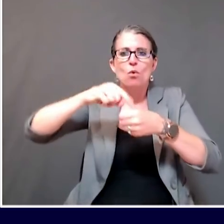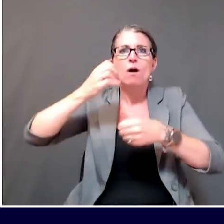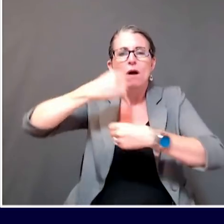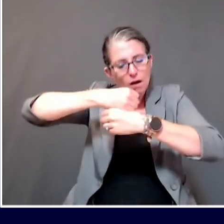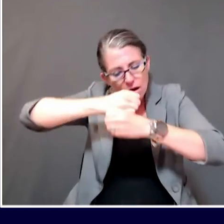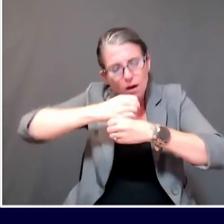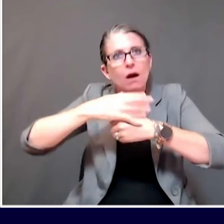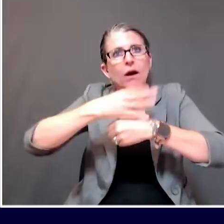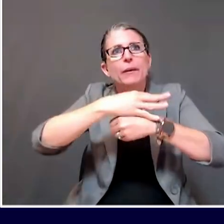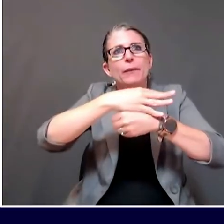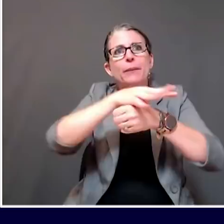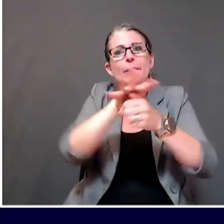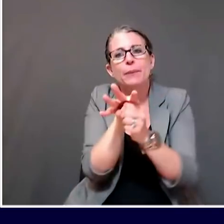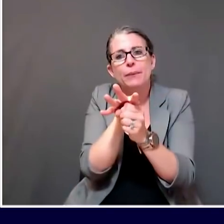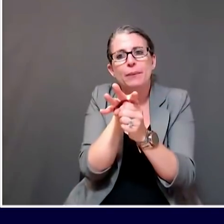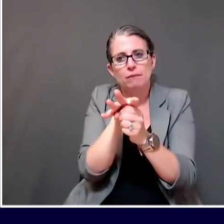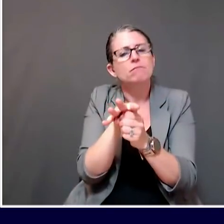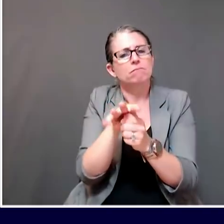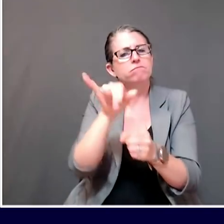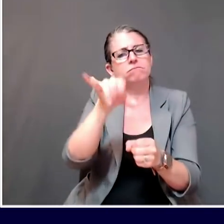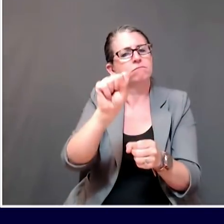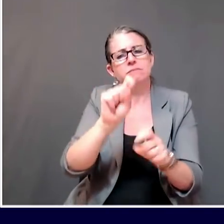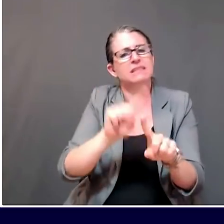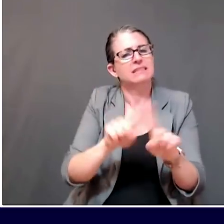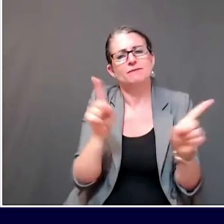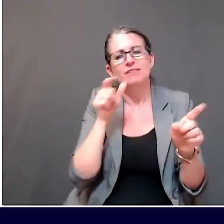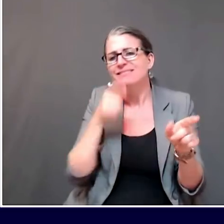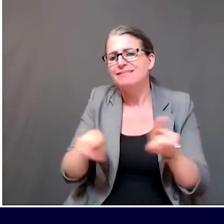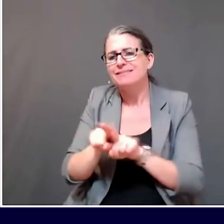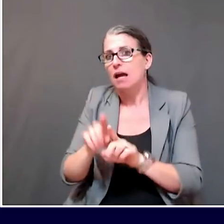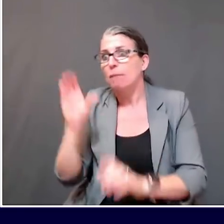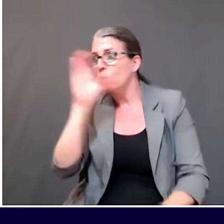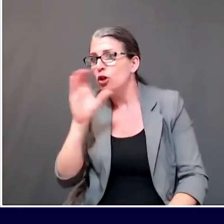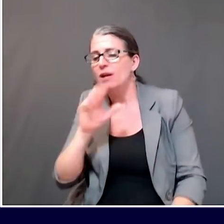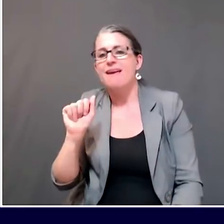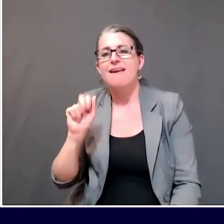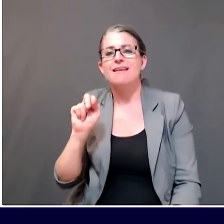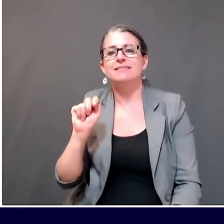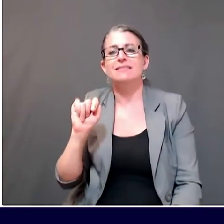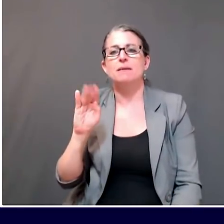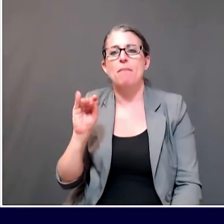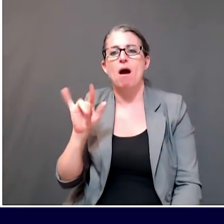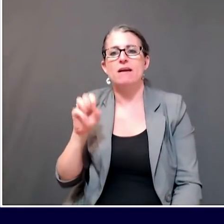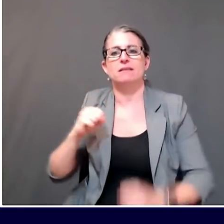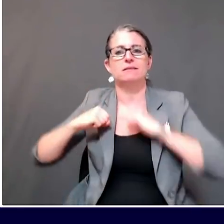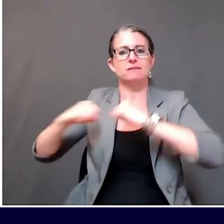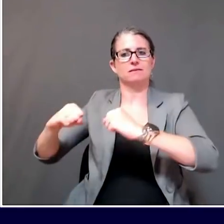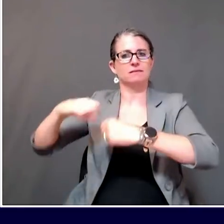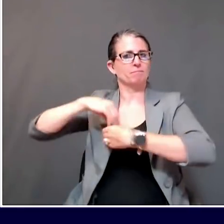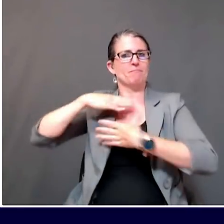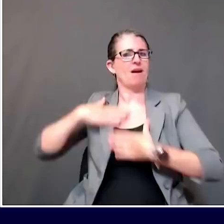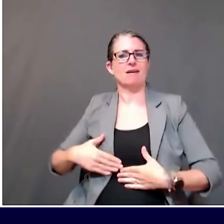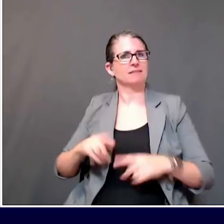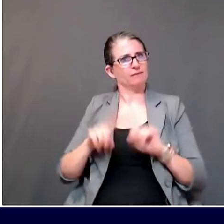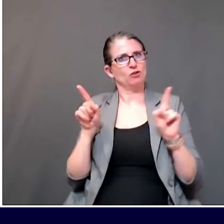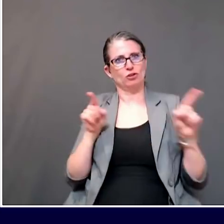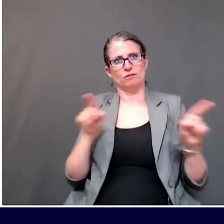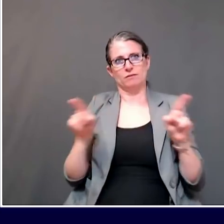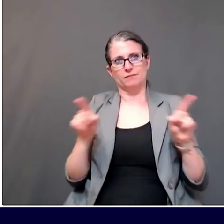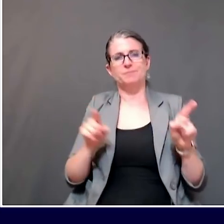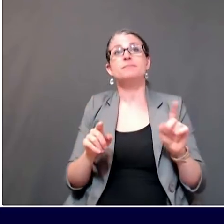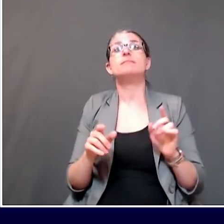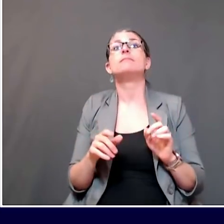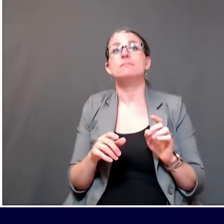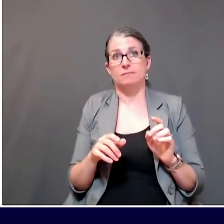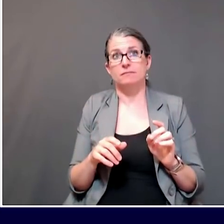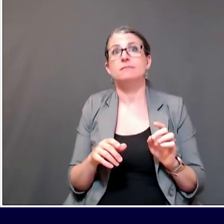testing. I'll leave aside the molecular biology differences. The way that they are different from an outbreak